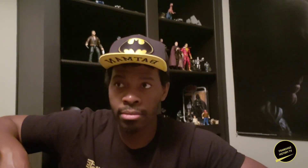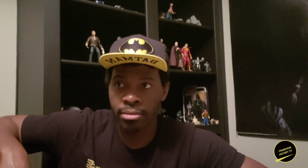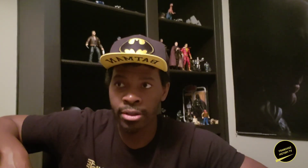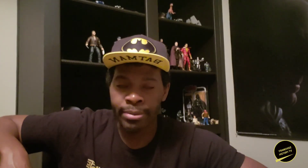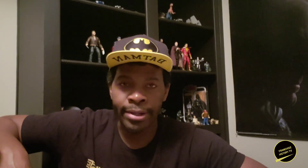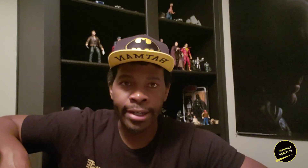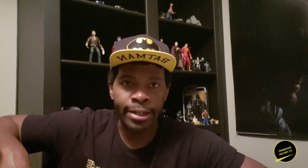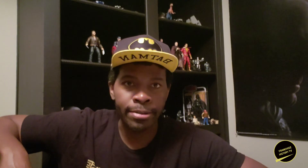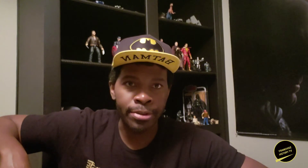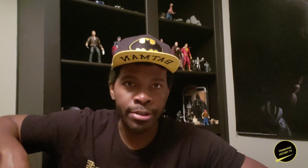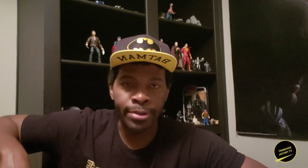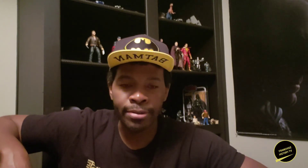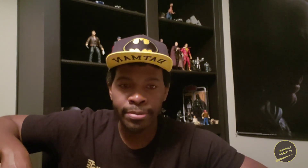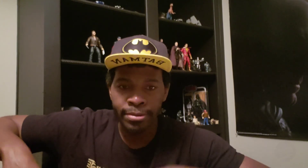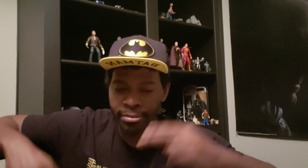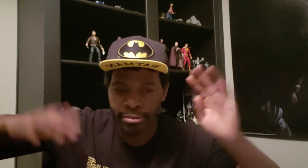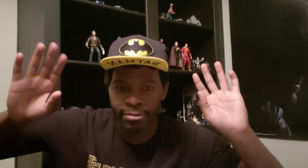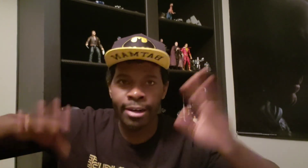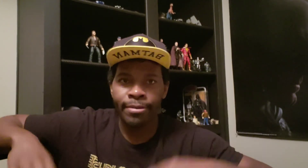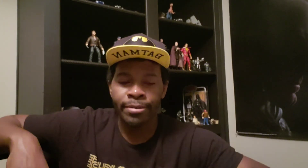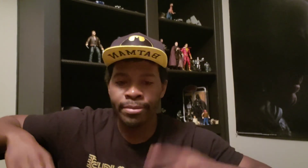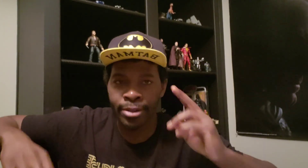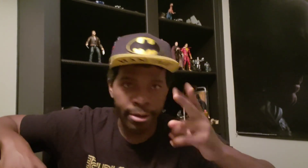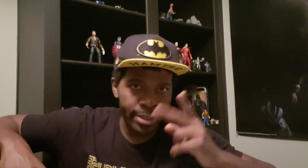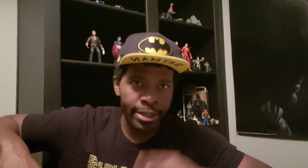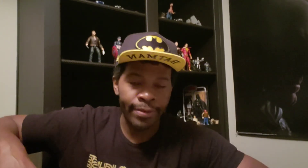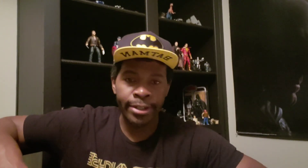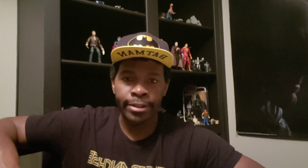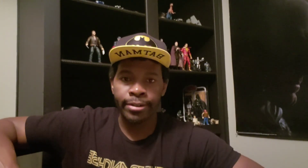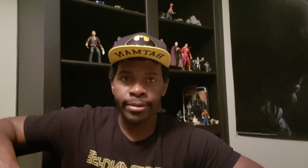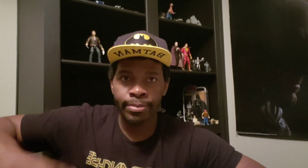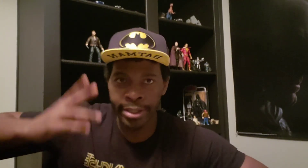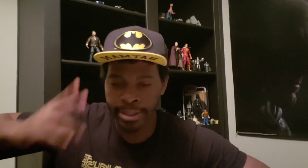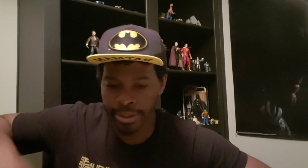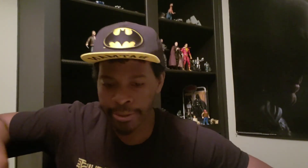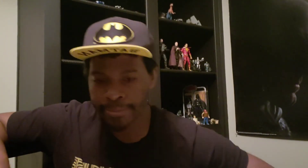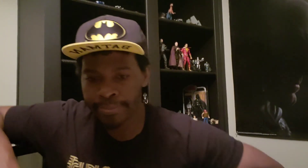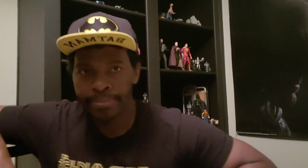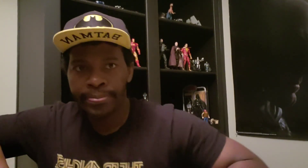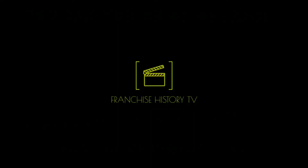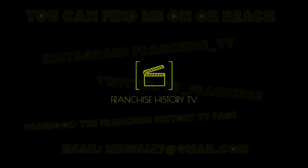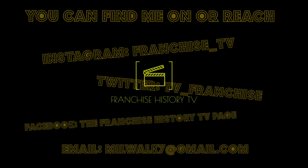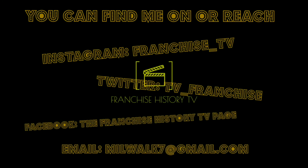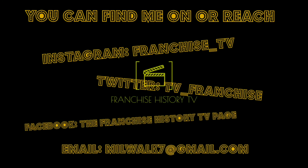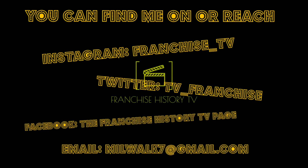Okay, maybe not get out them streets, but whatever. Y'all be safe out there. Peace.